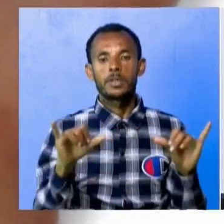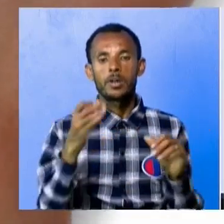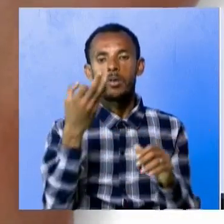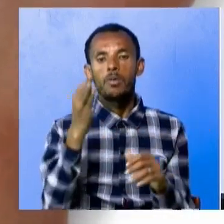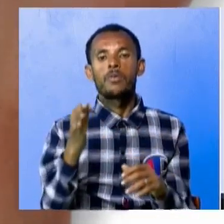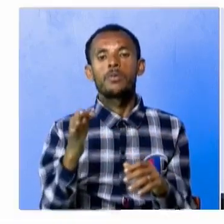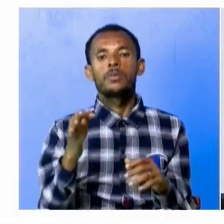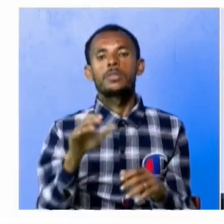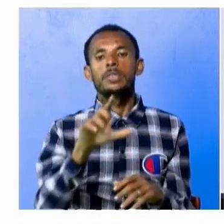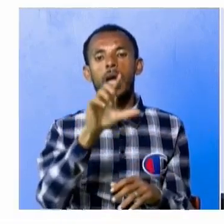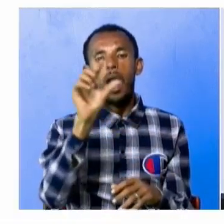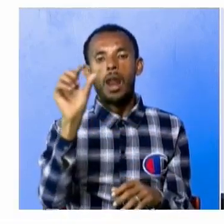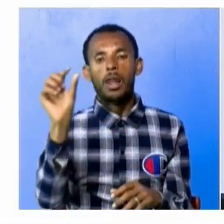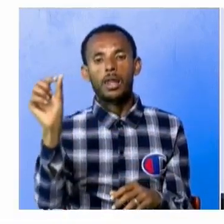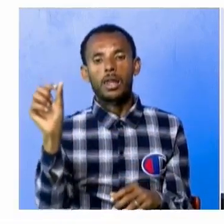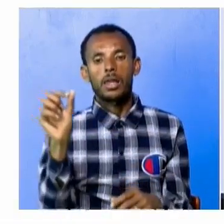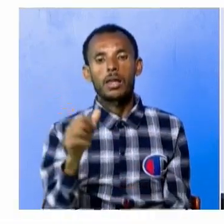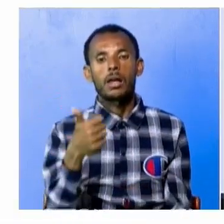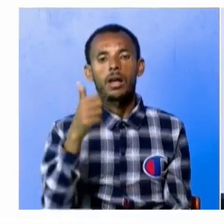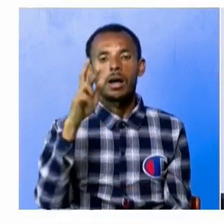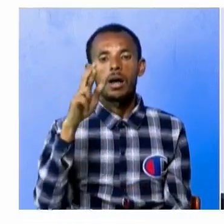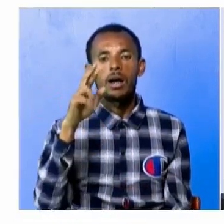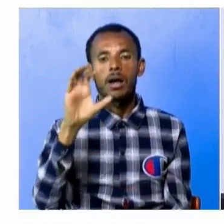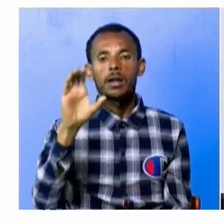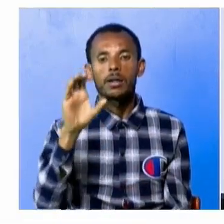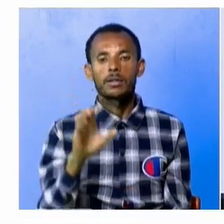the arcs